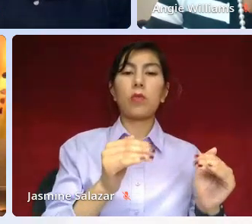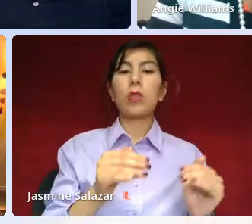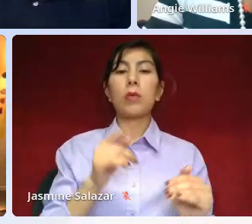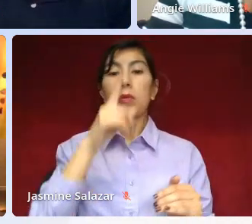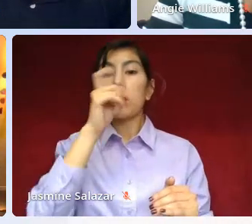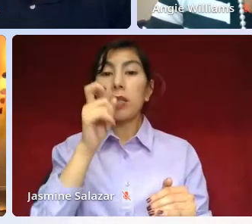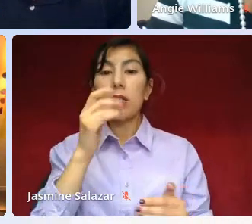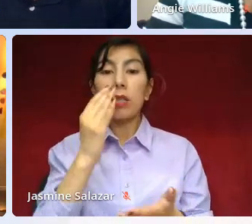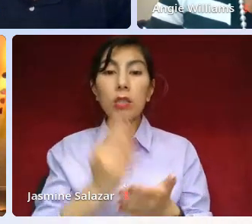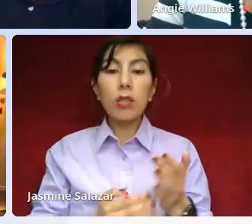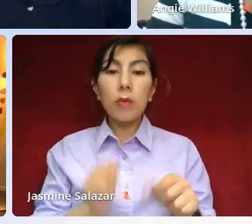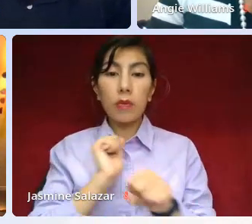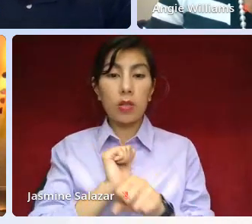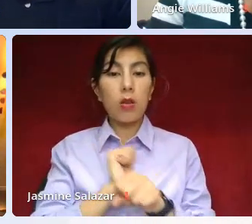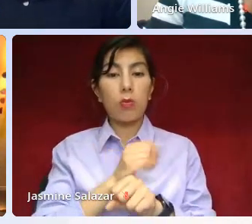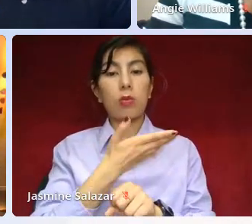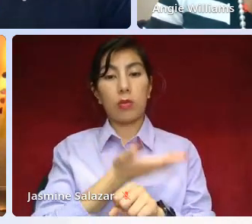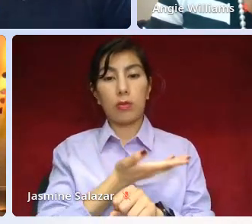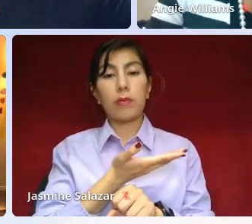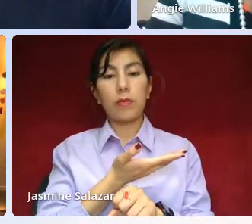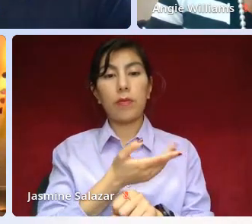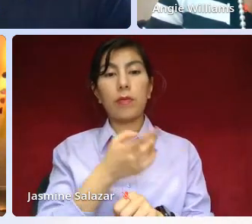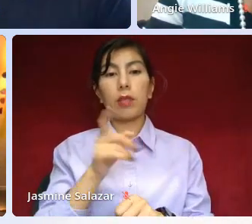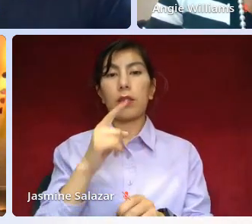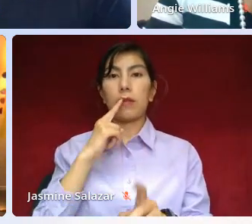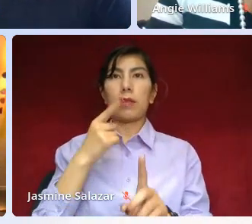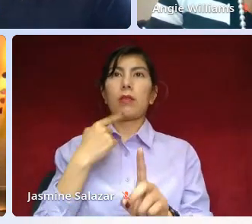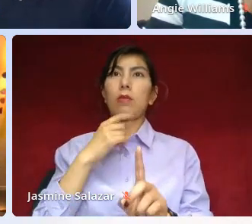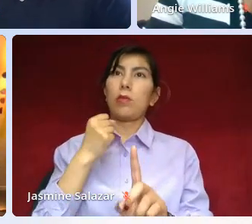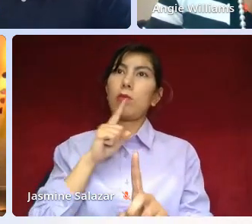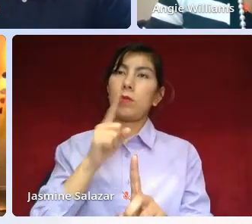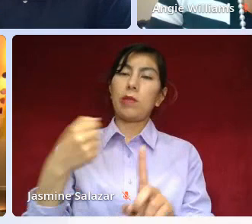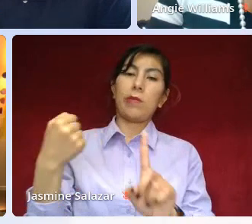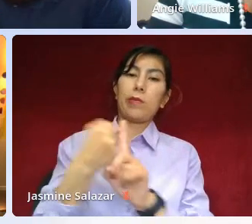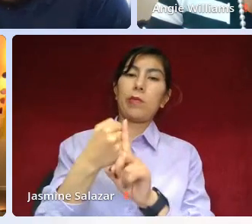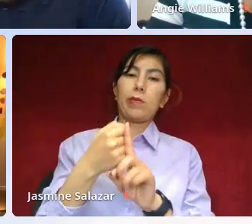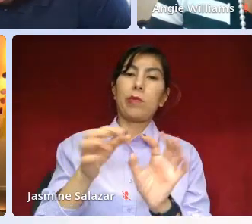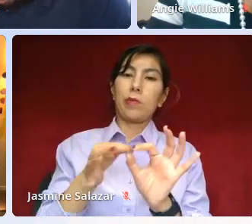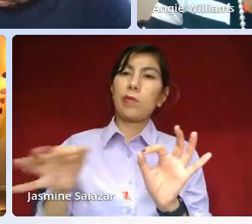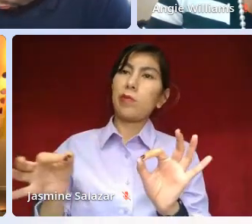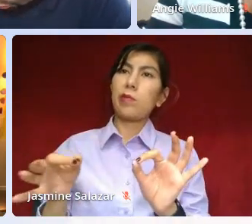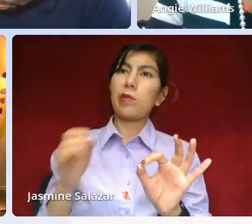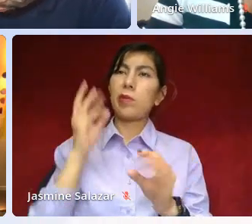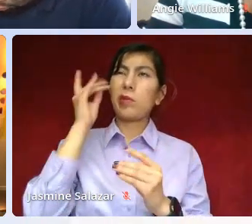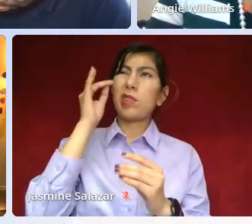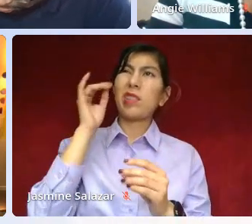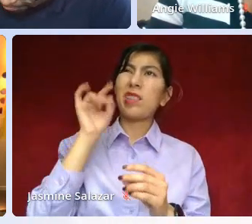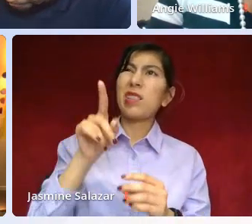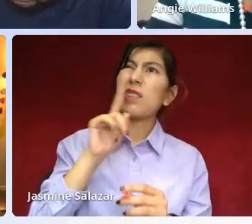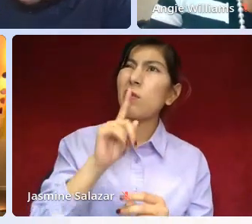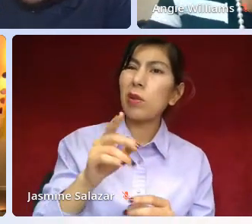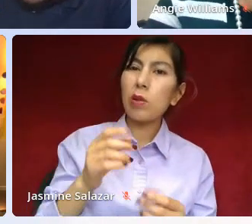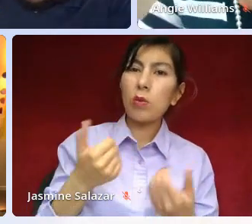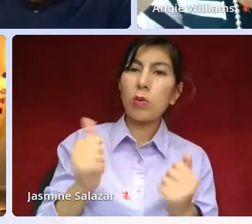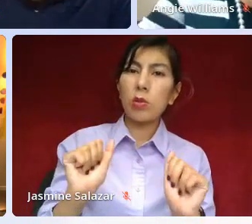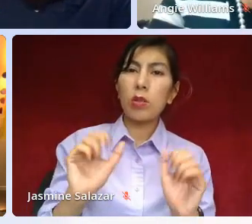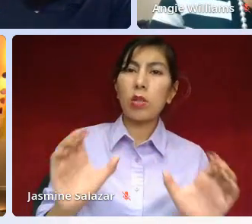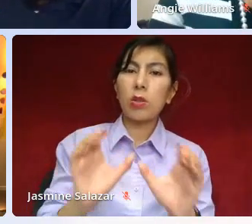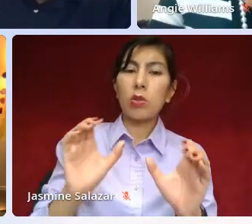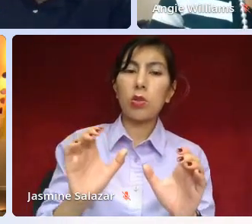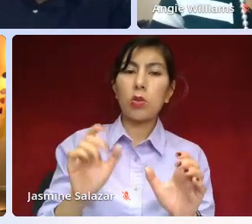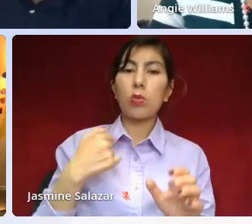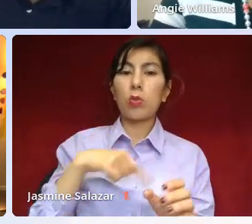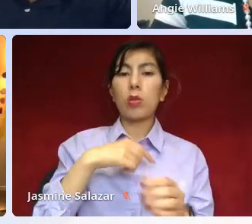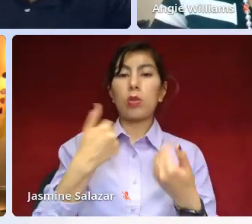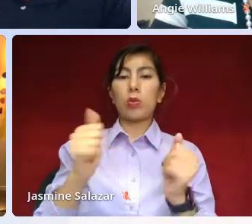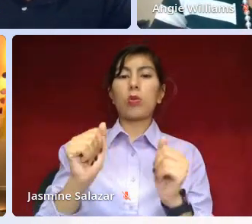some of that work. And the thing that you said that really struck me, that sort of makes me think, isn't that really what we're trying to do when we're trying